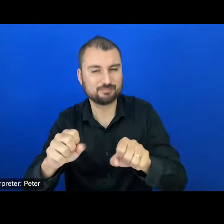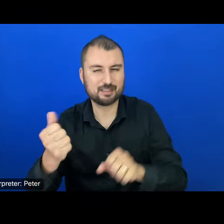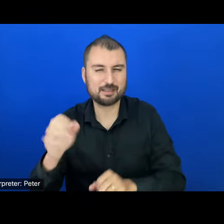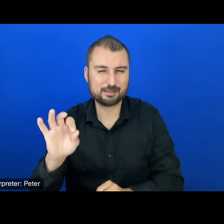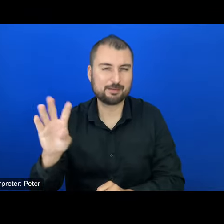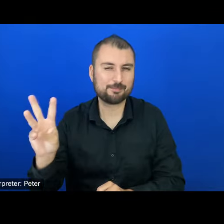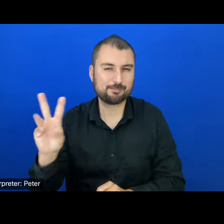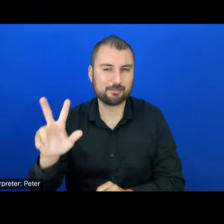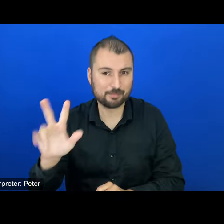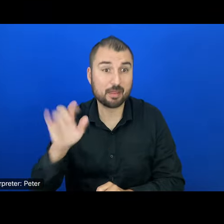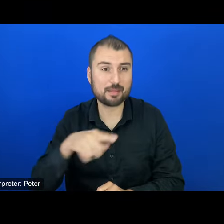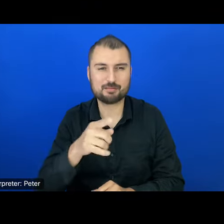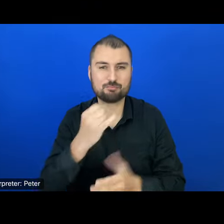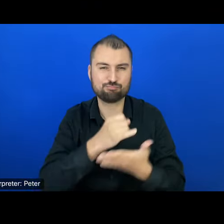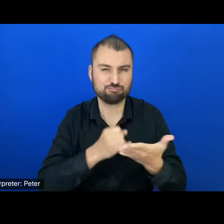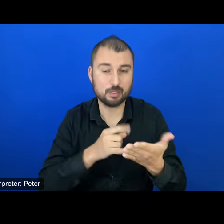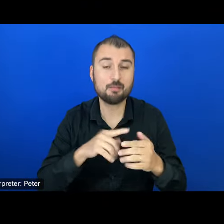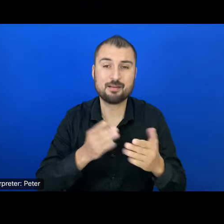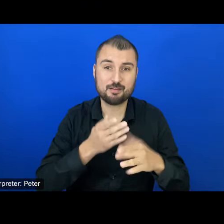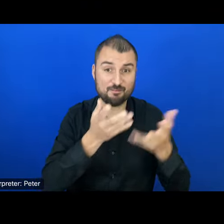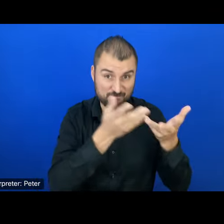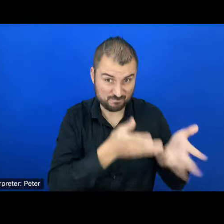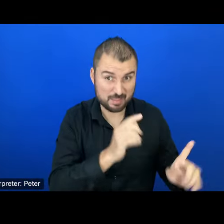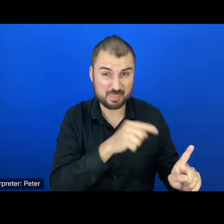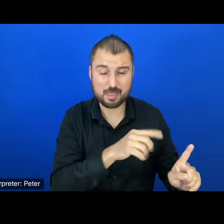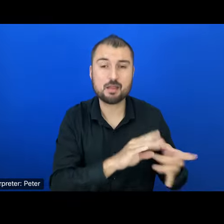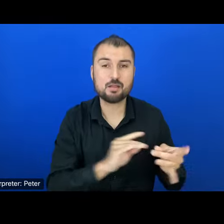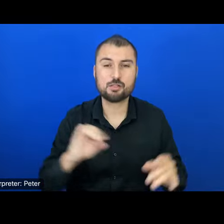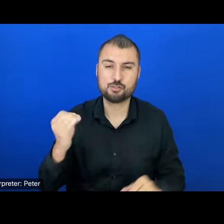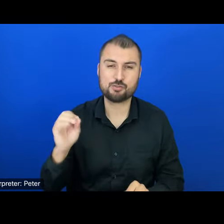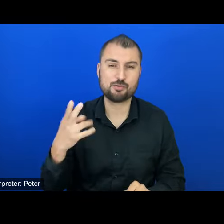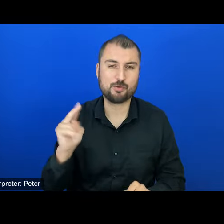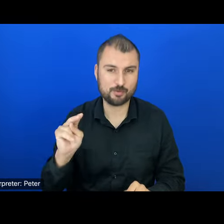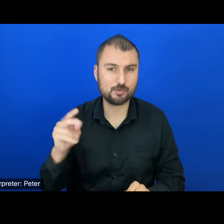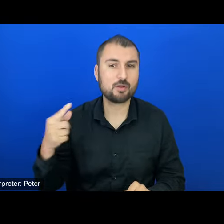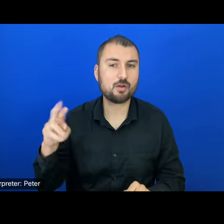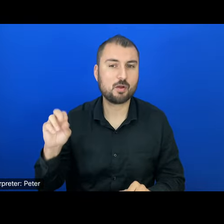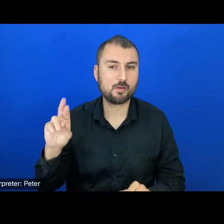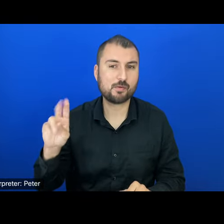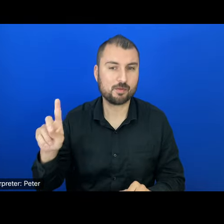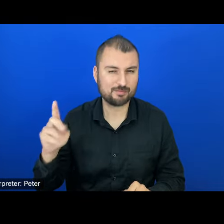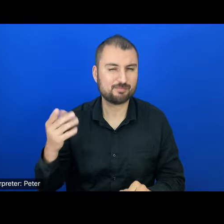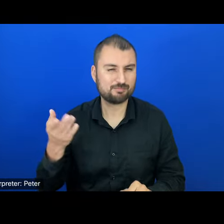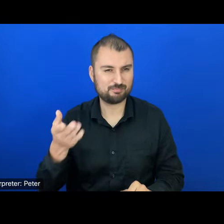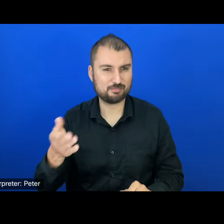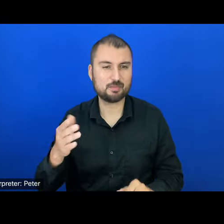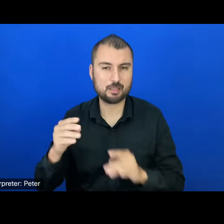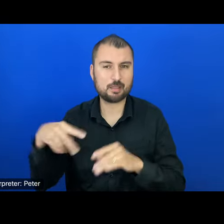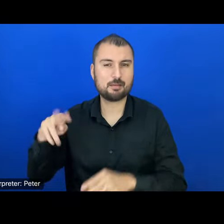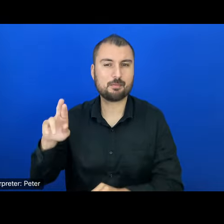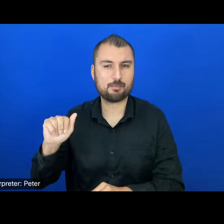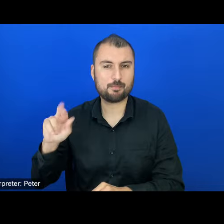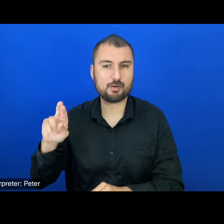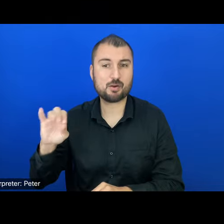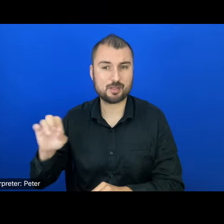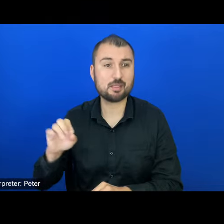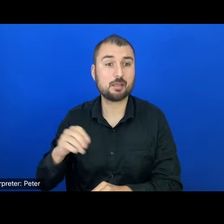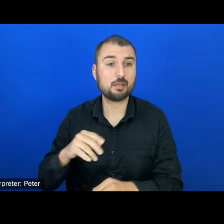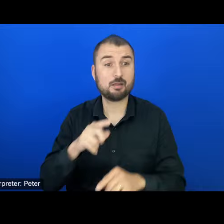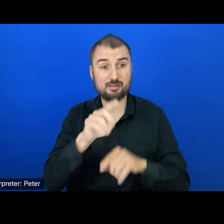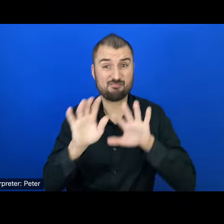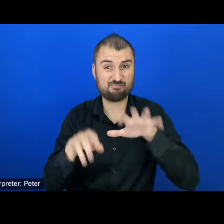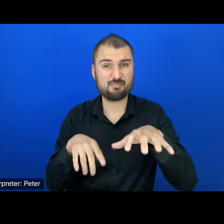illustration because after that massacre, John Brown, the one out here on Tragic Prelude, built a fort on the very side of this to